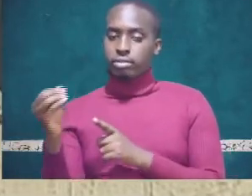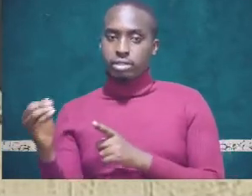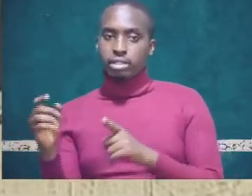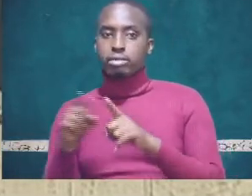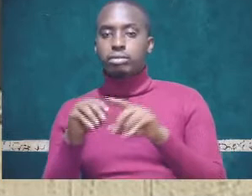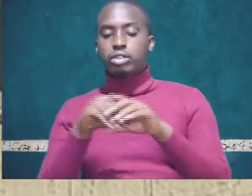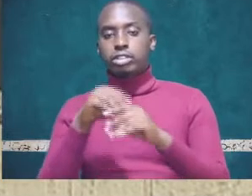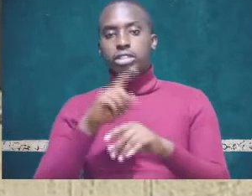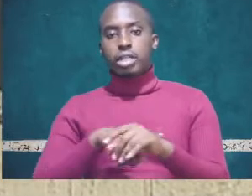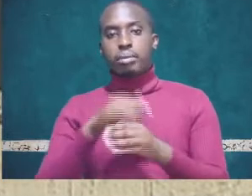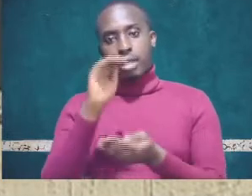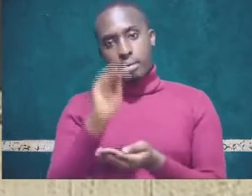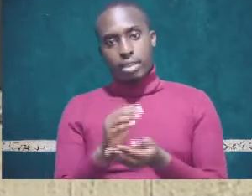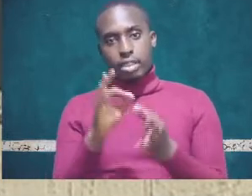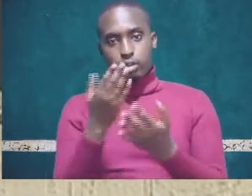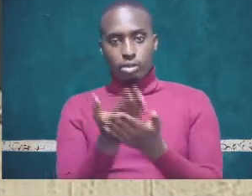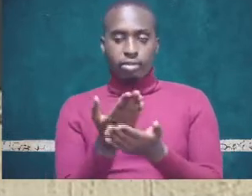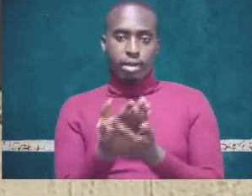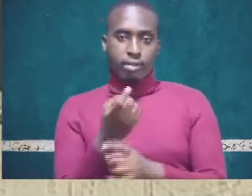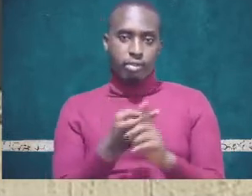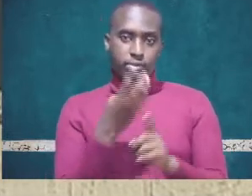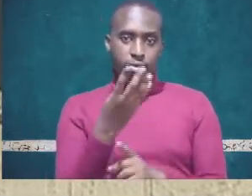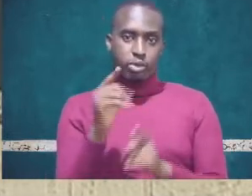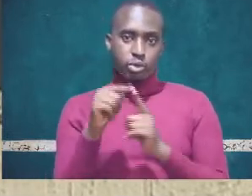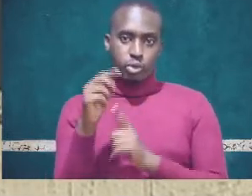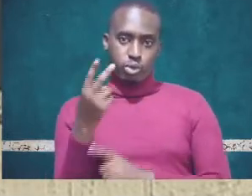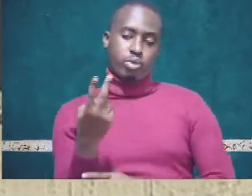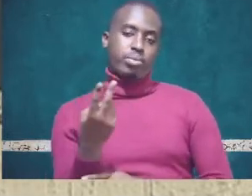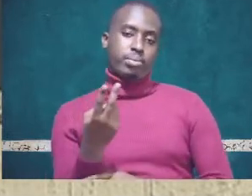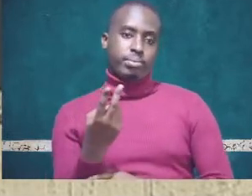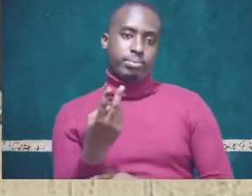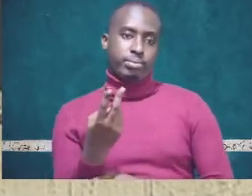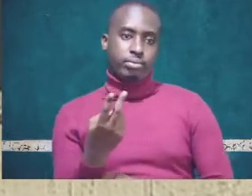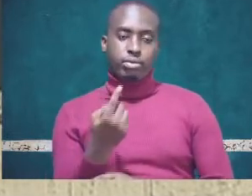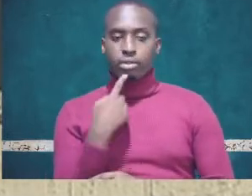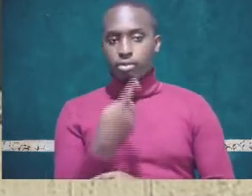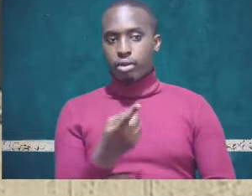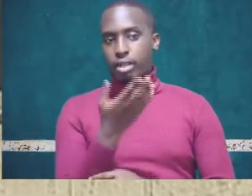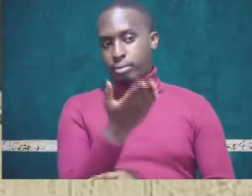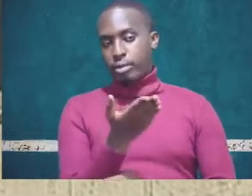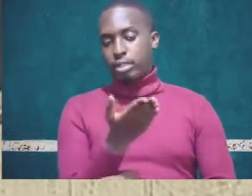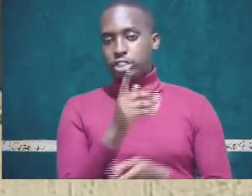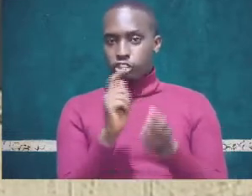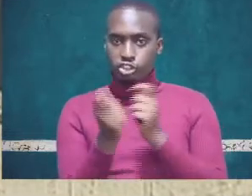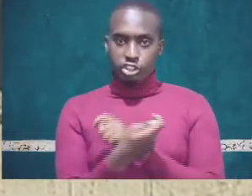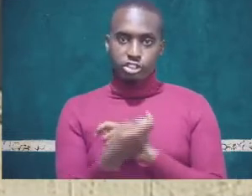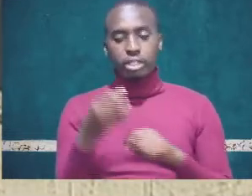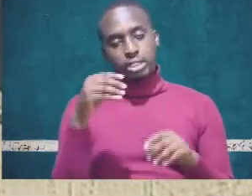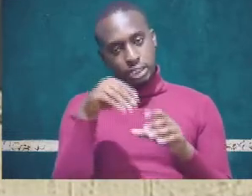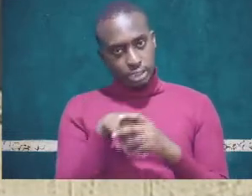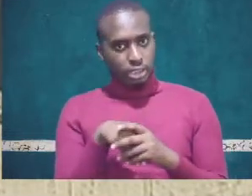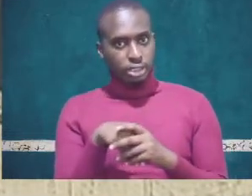demanded from 4 to 2 units. So that is a change